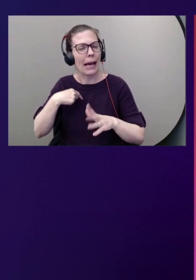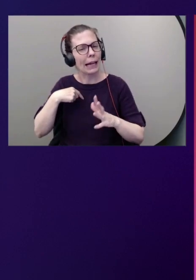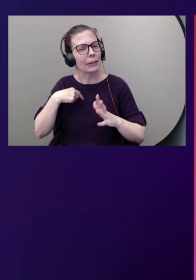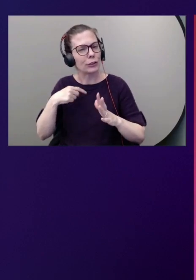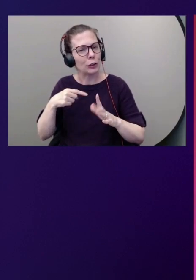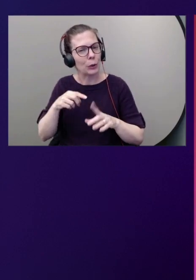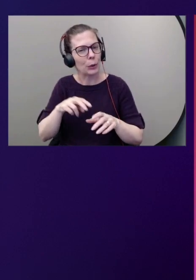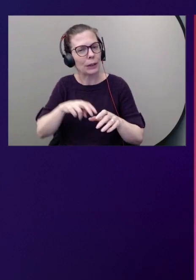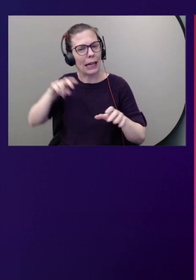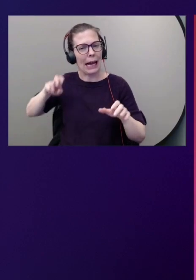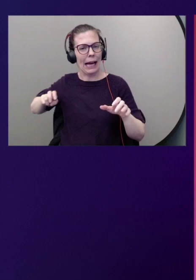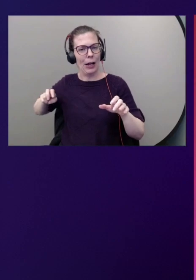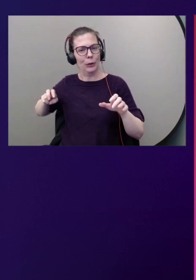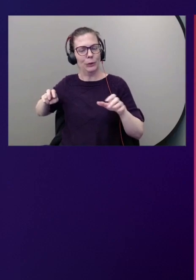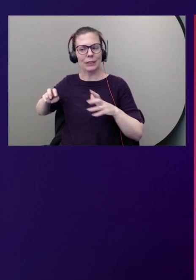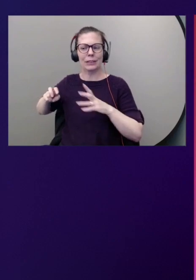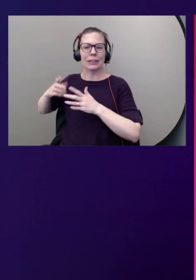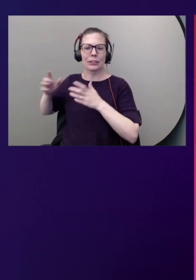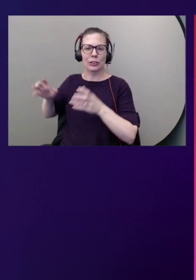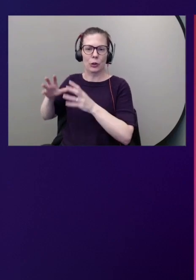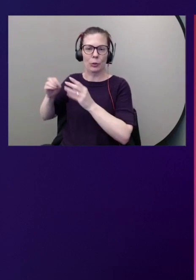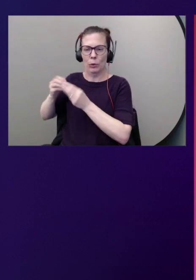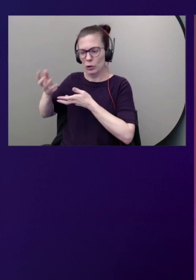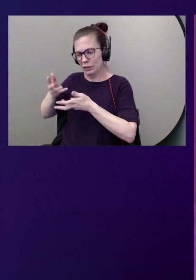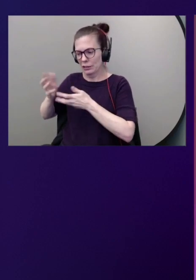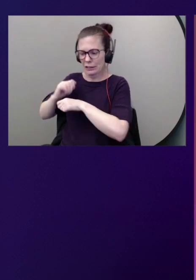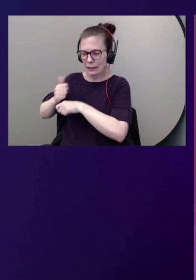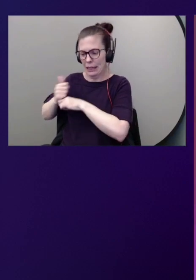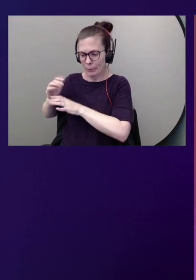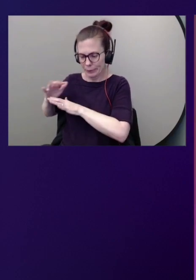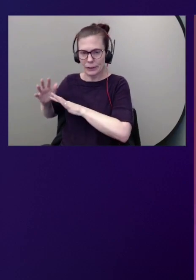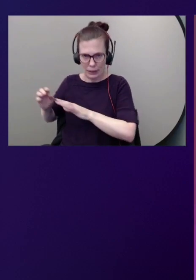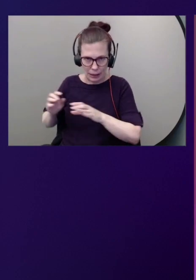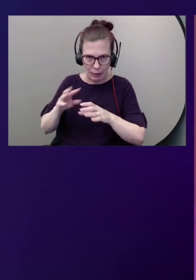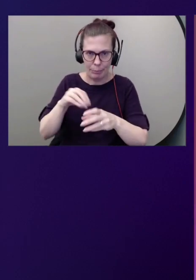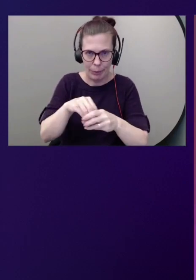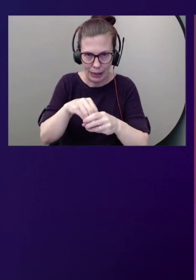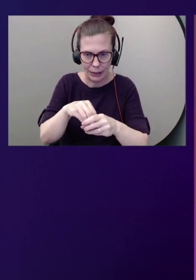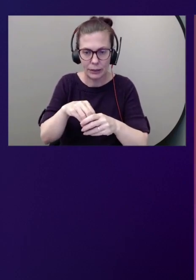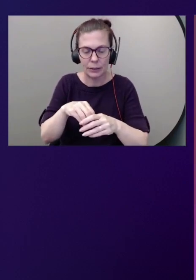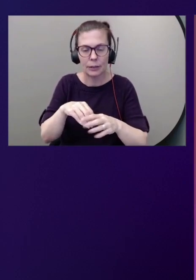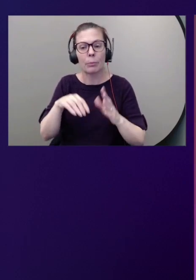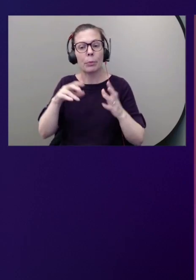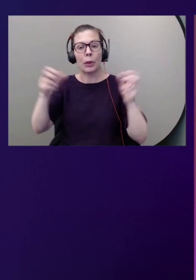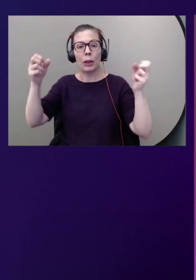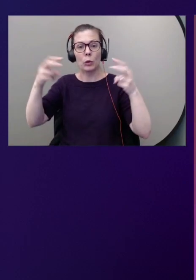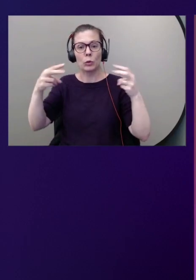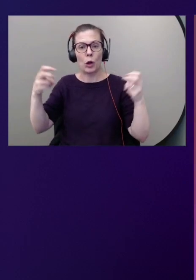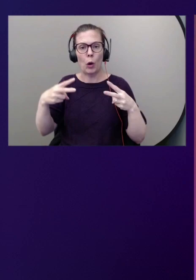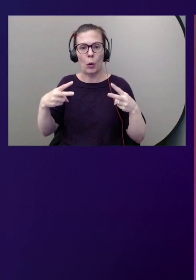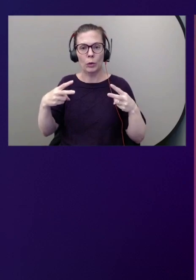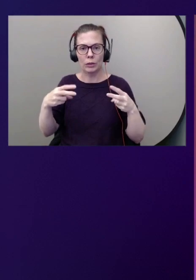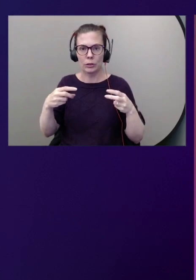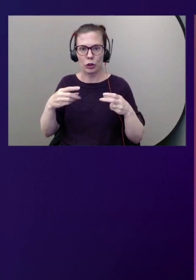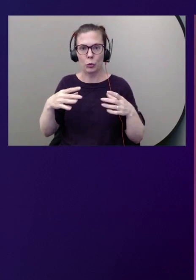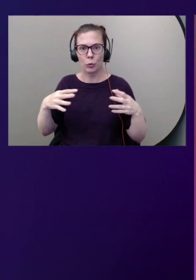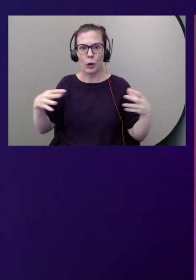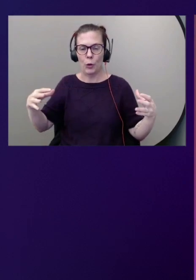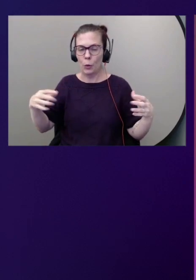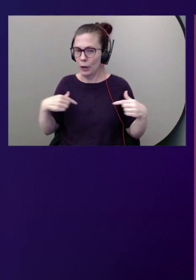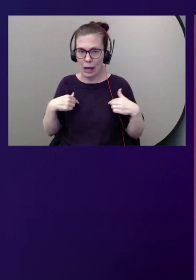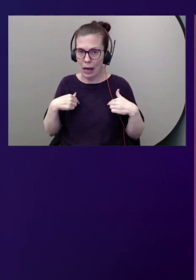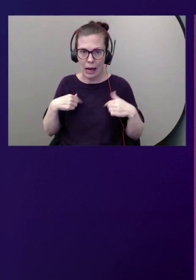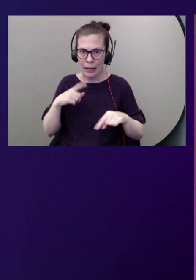that construct and do some more intricate setups. And the lines of code grew a lot when I was not able to use